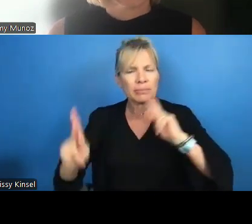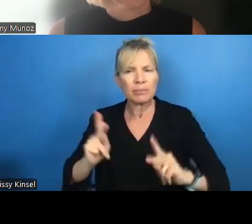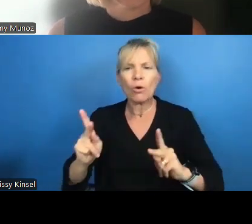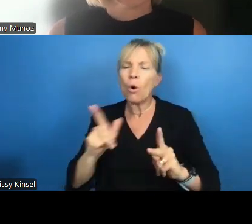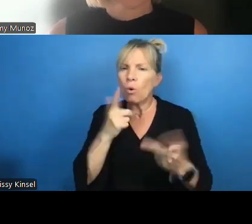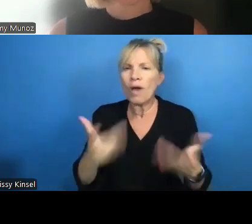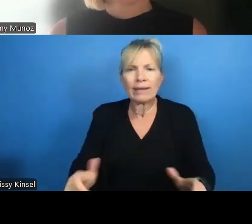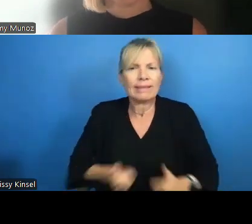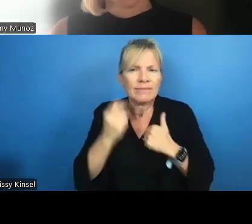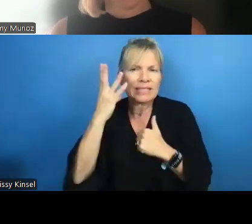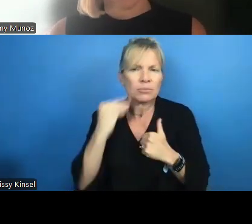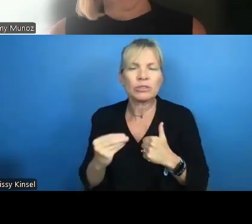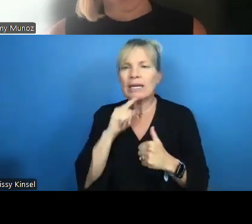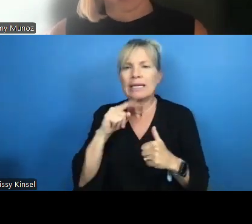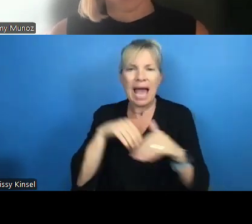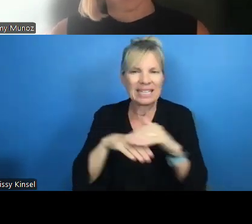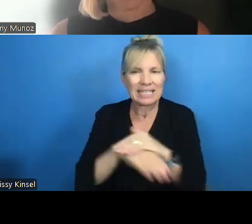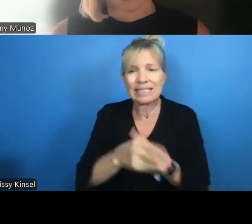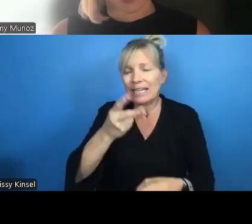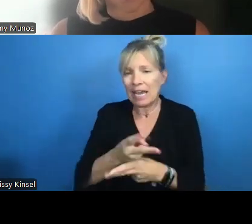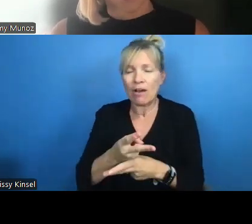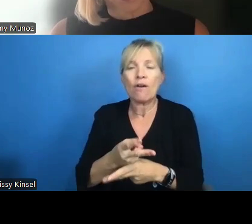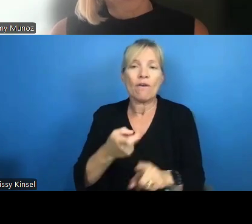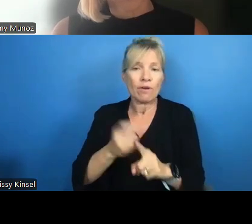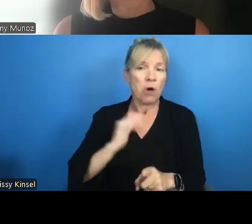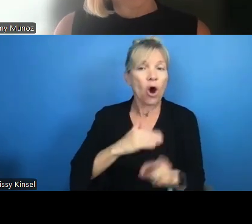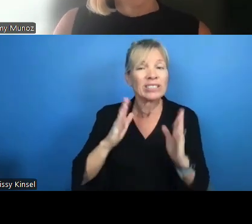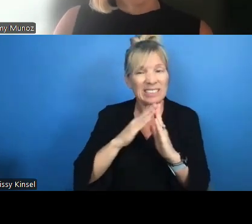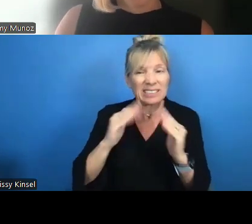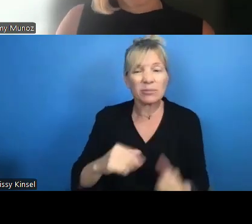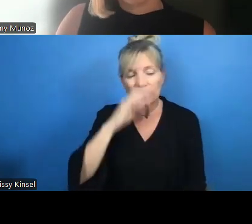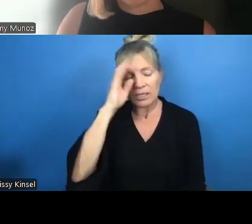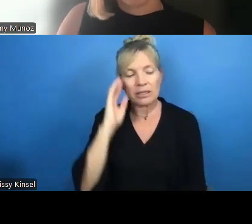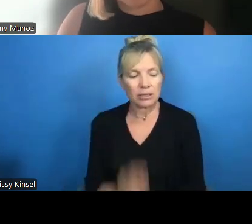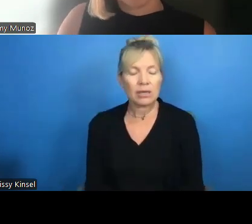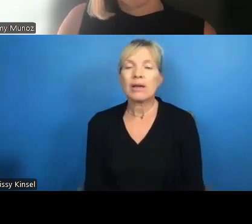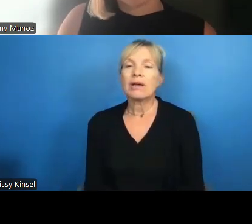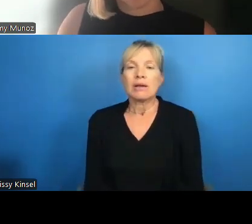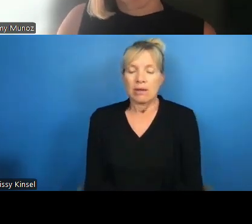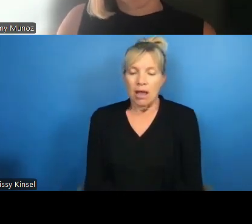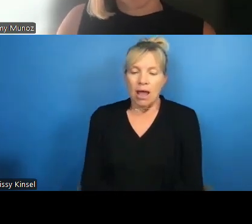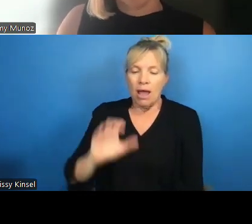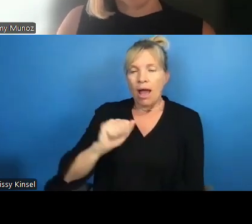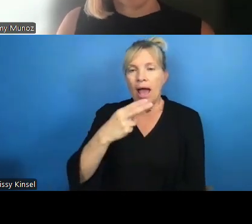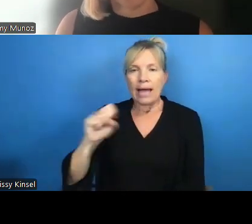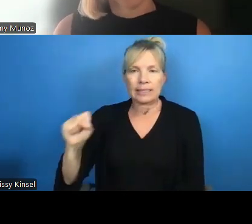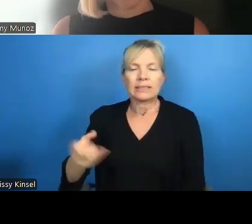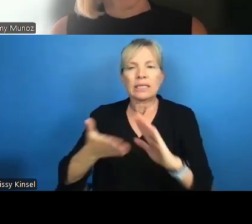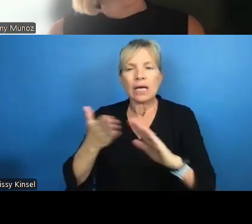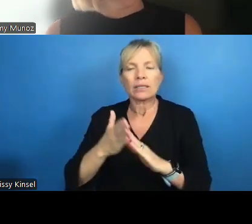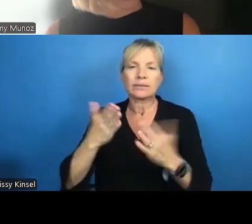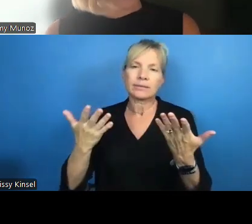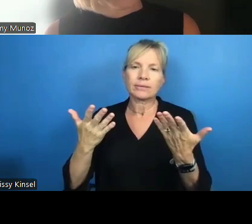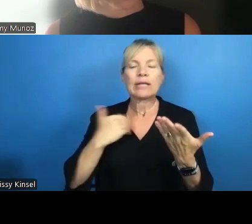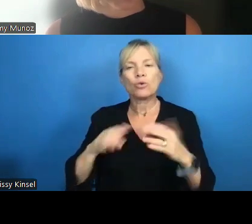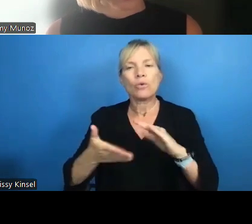lived experience in accessing care from our system. Access conducts operational